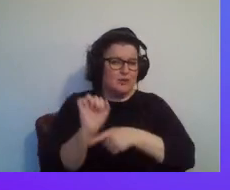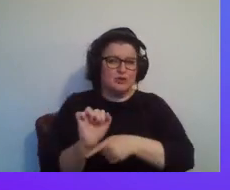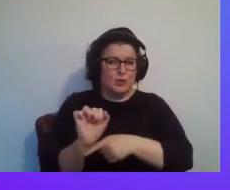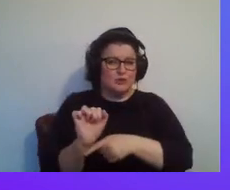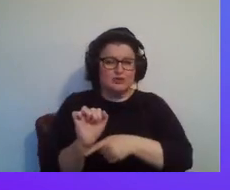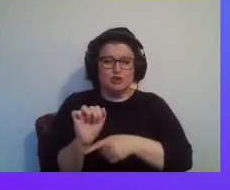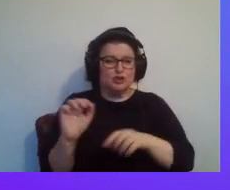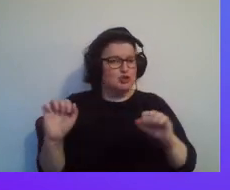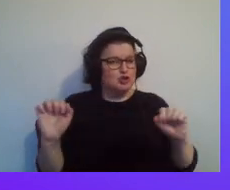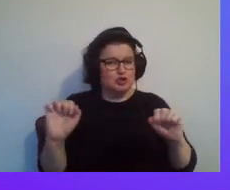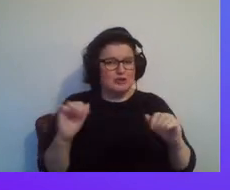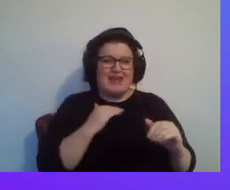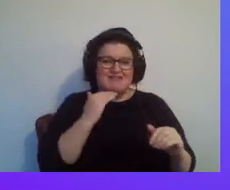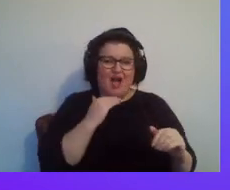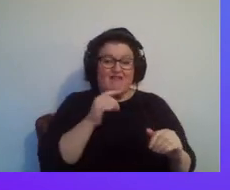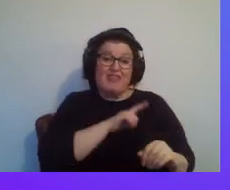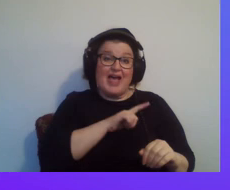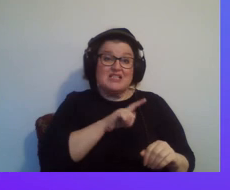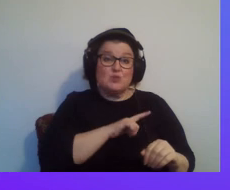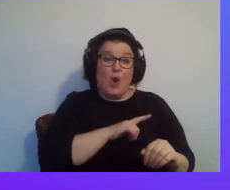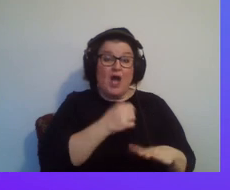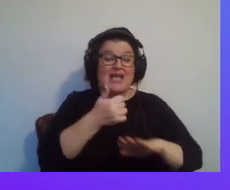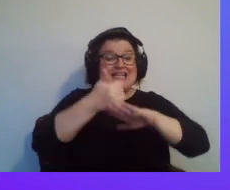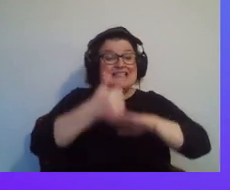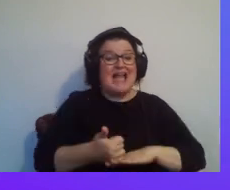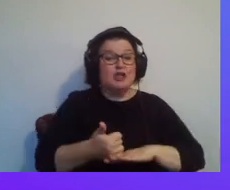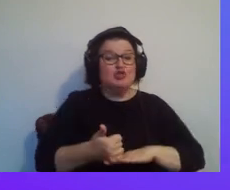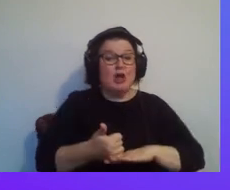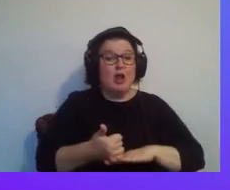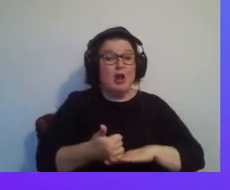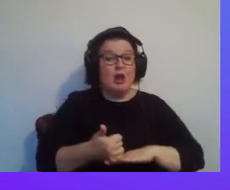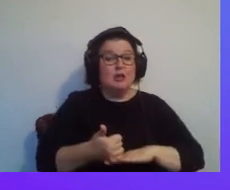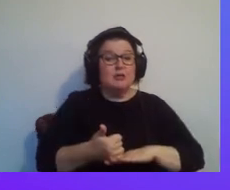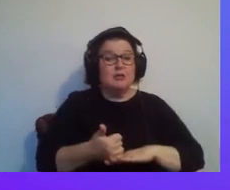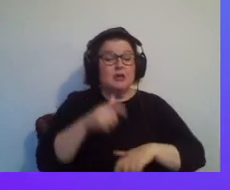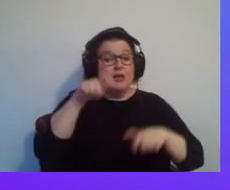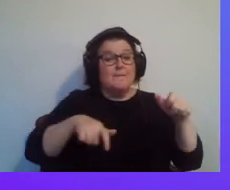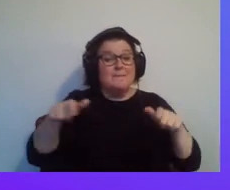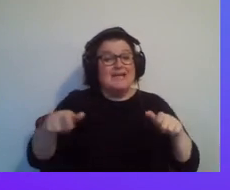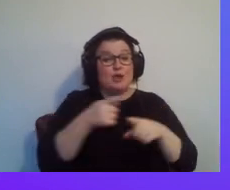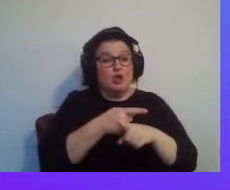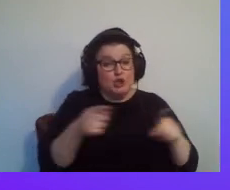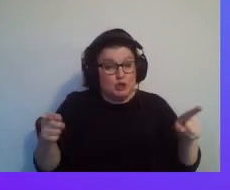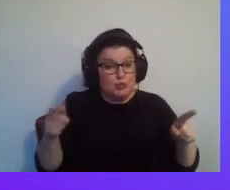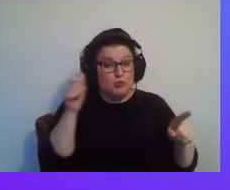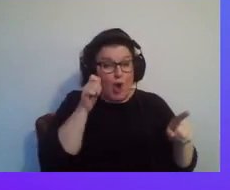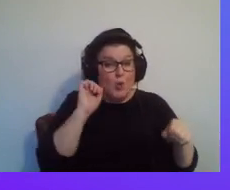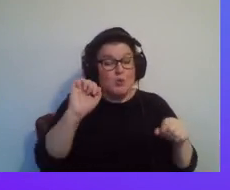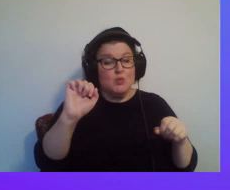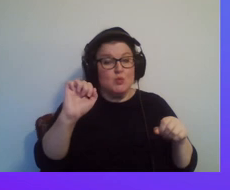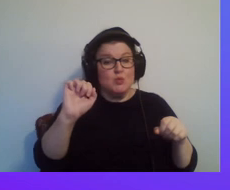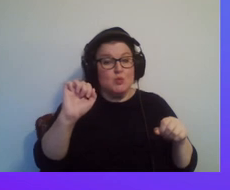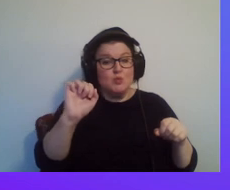moment. Therefore, it's absolutely essential that for the people around you, your loved family, that you